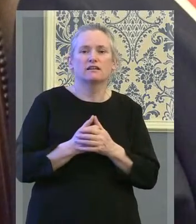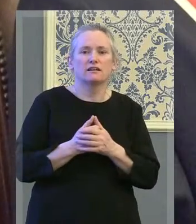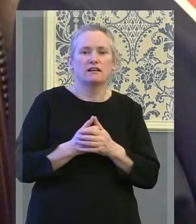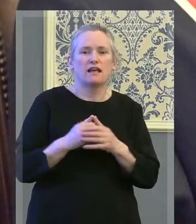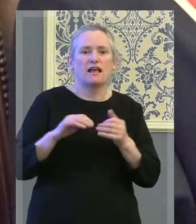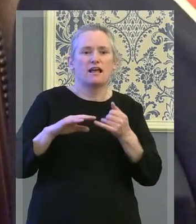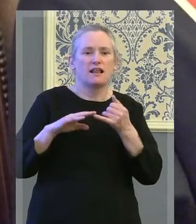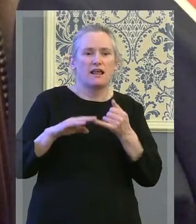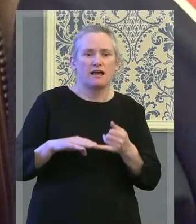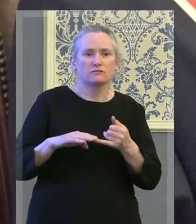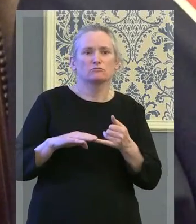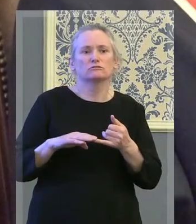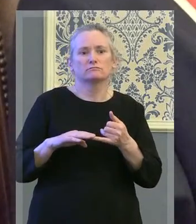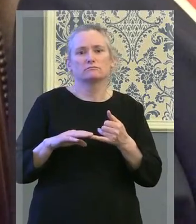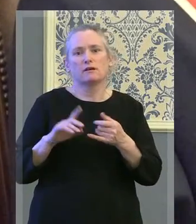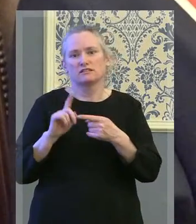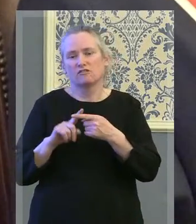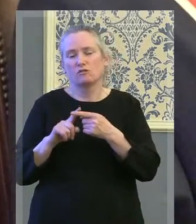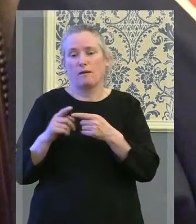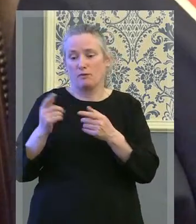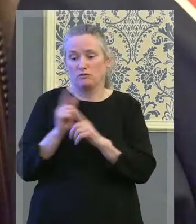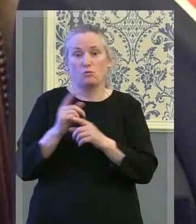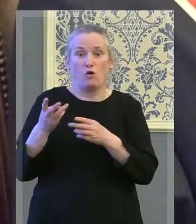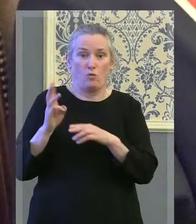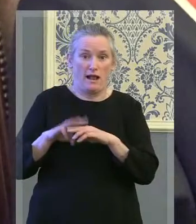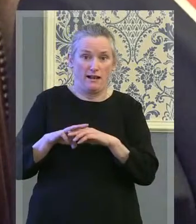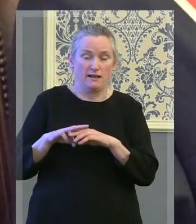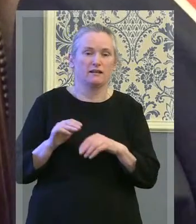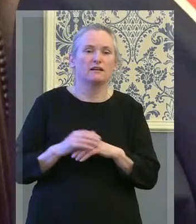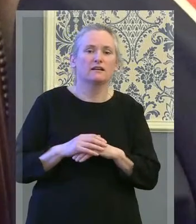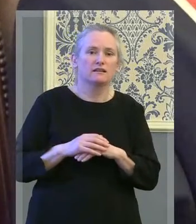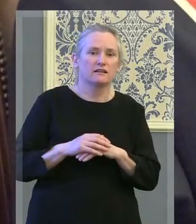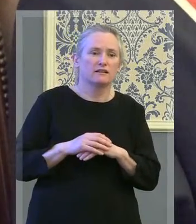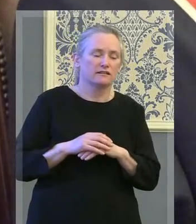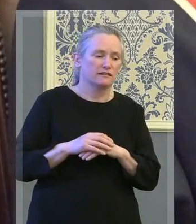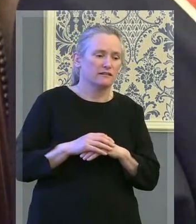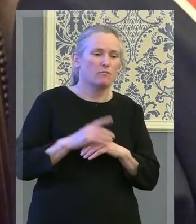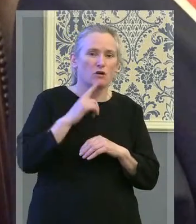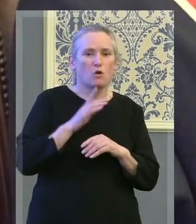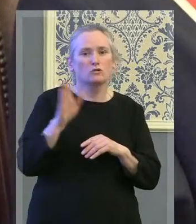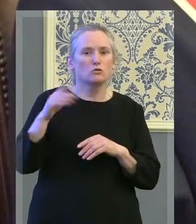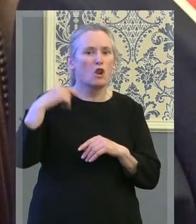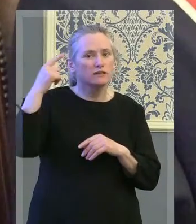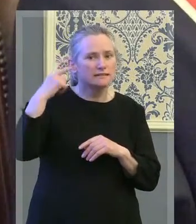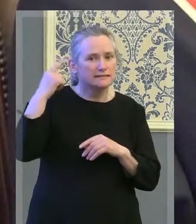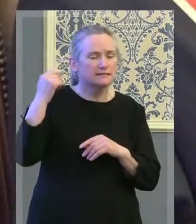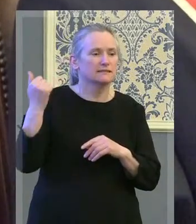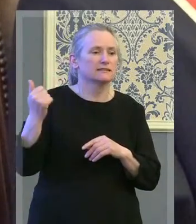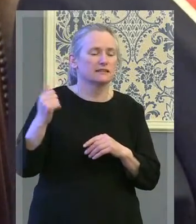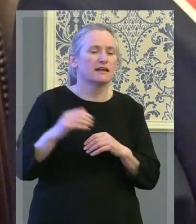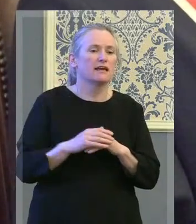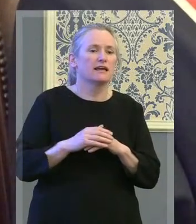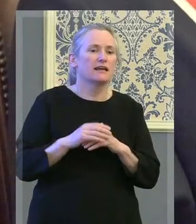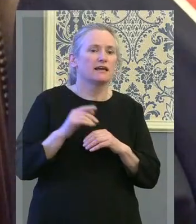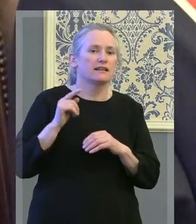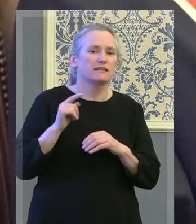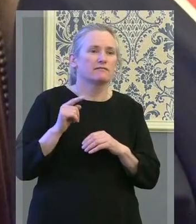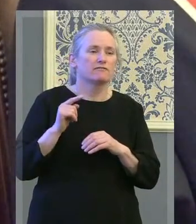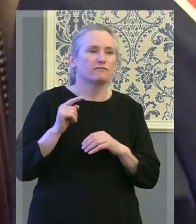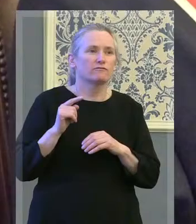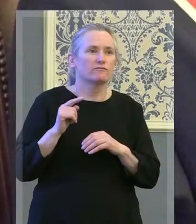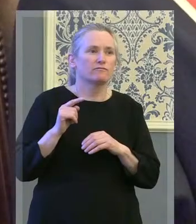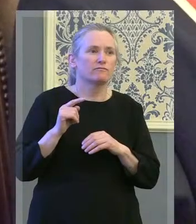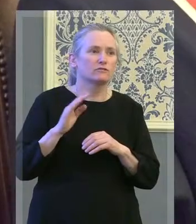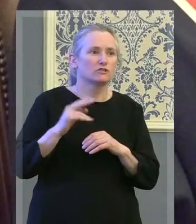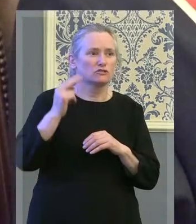Luckily for me, it worked out really well. But as a result of going to court, you must understand that major court cases, you